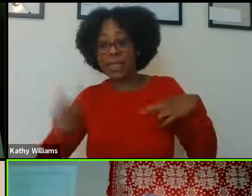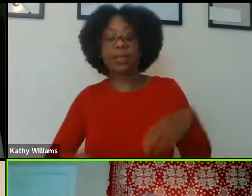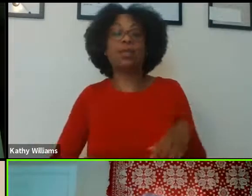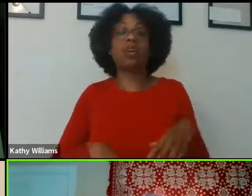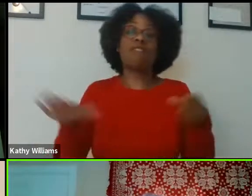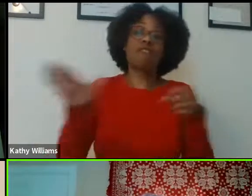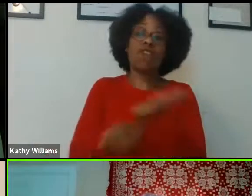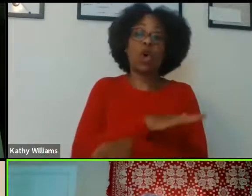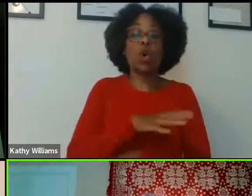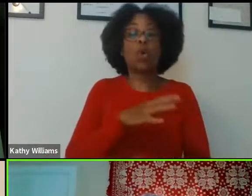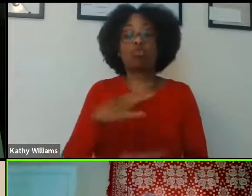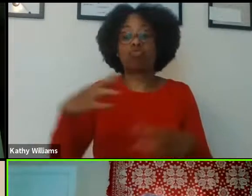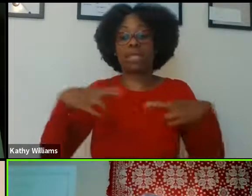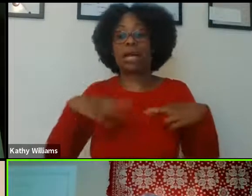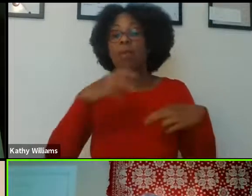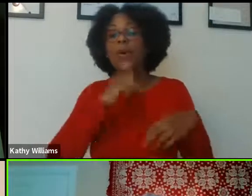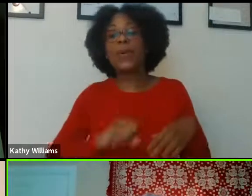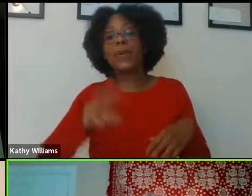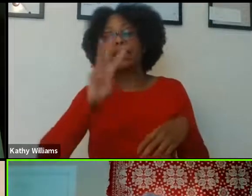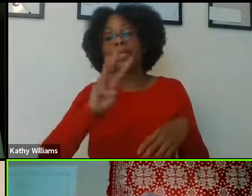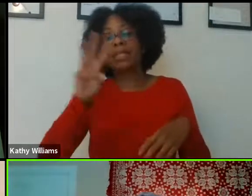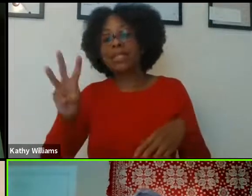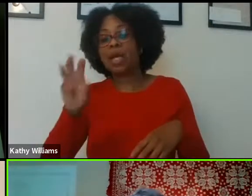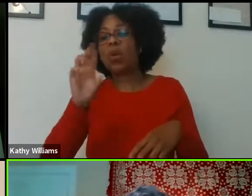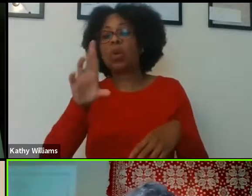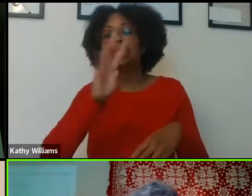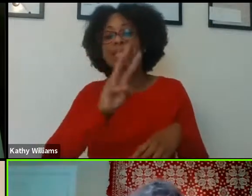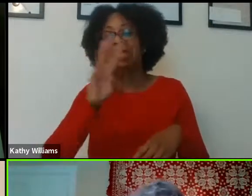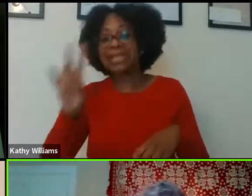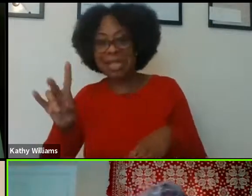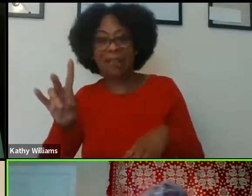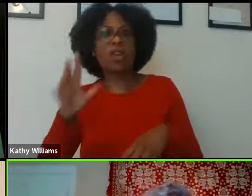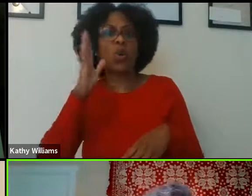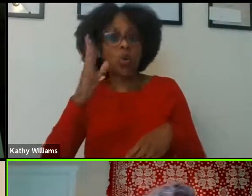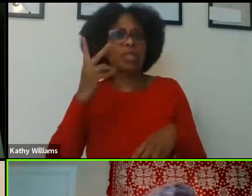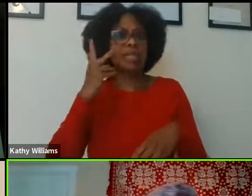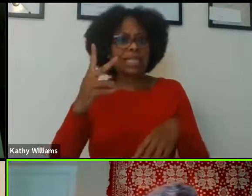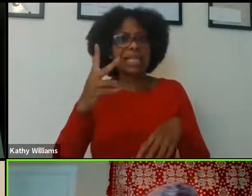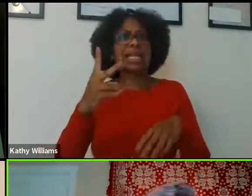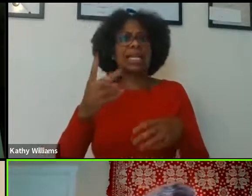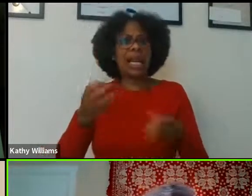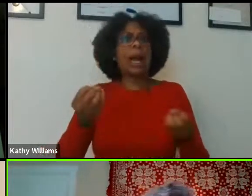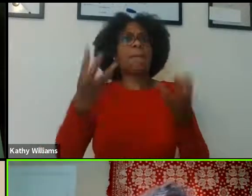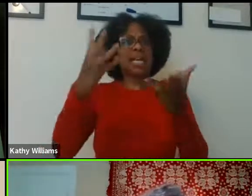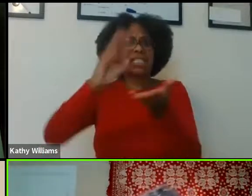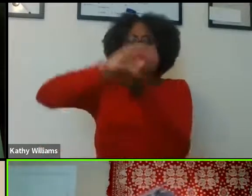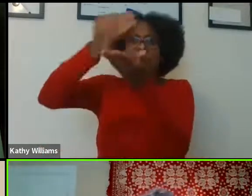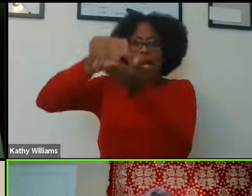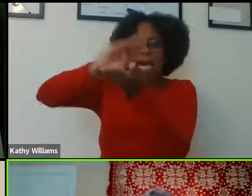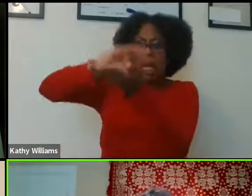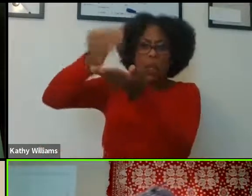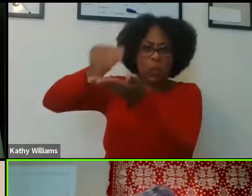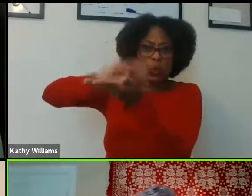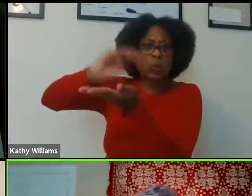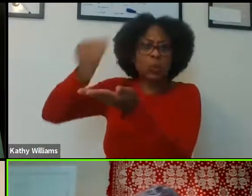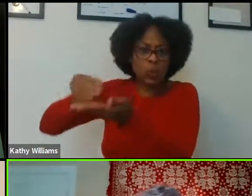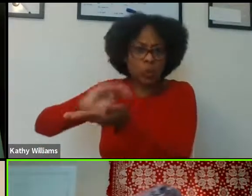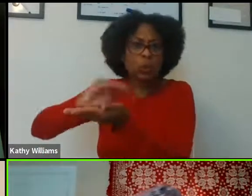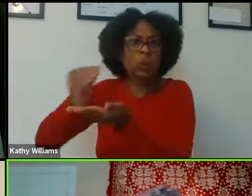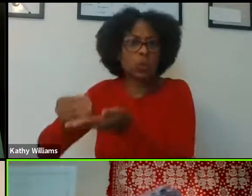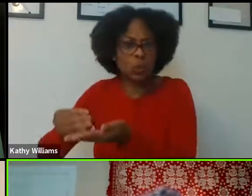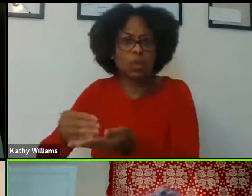might be higher at 66, 67, and so on. So yes, you can absolutely find out. They also have a